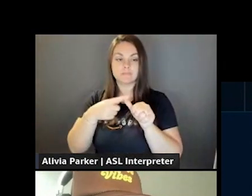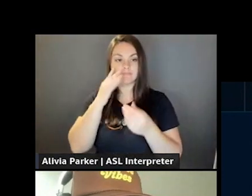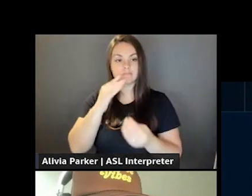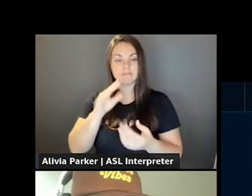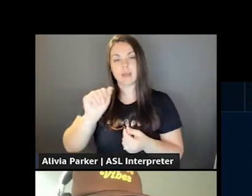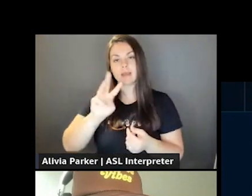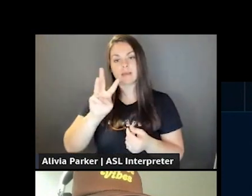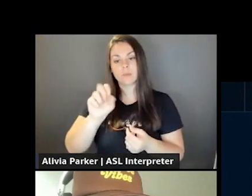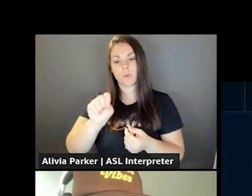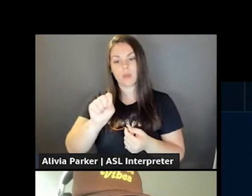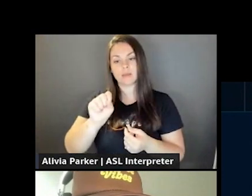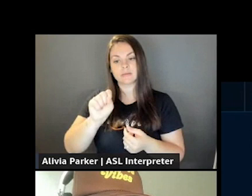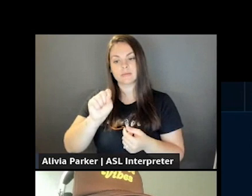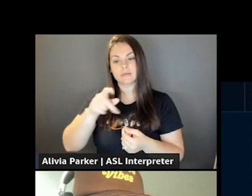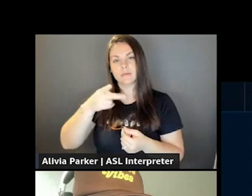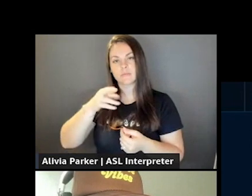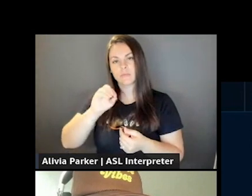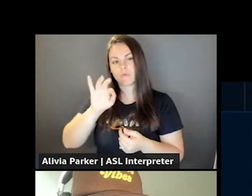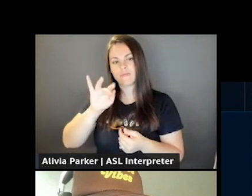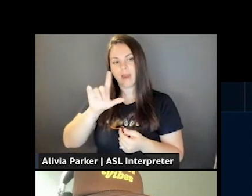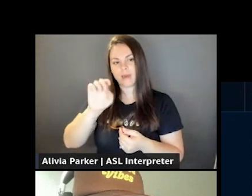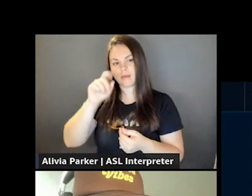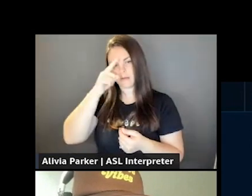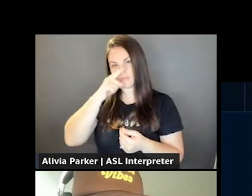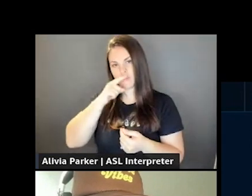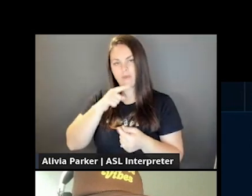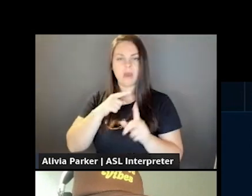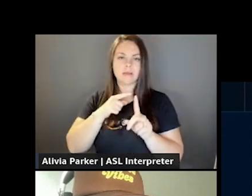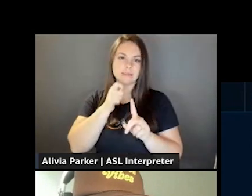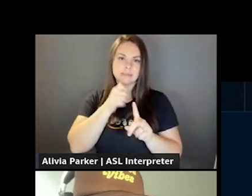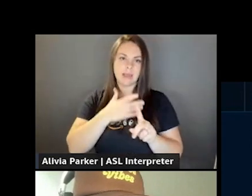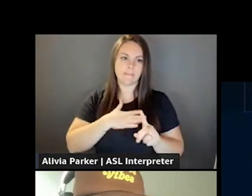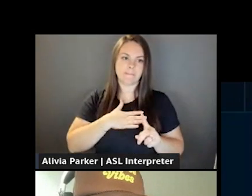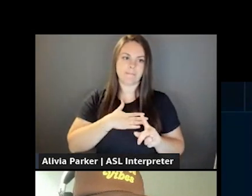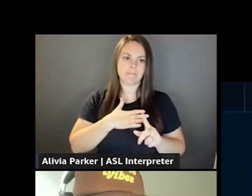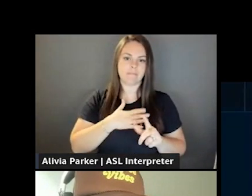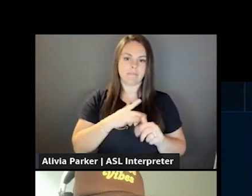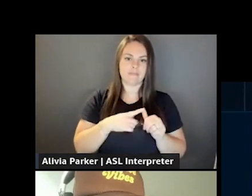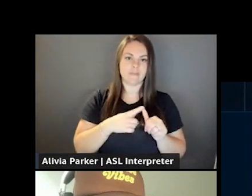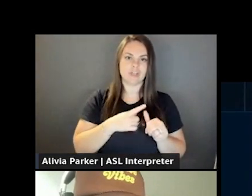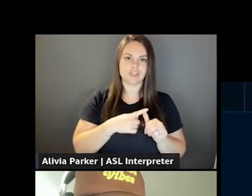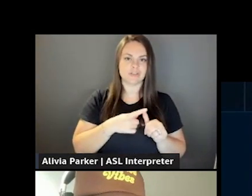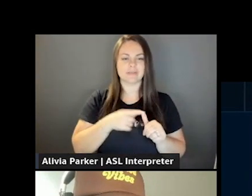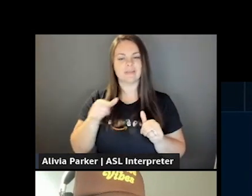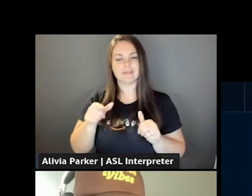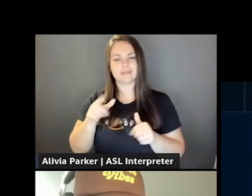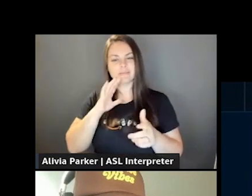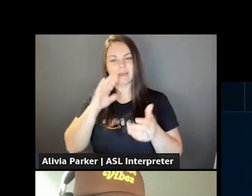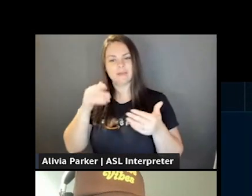AWS profile because, again, I'm not using my default profile. This is my Focus Otter sandbox.